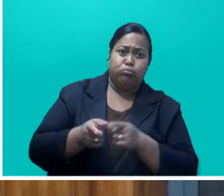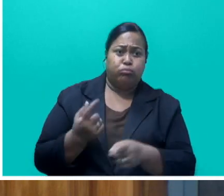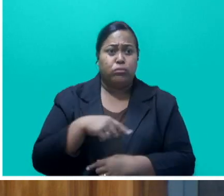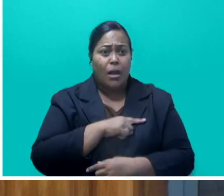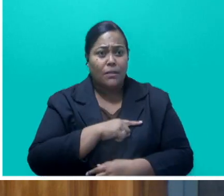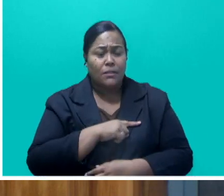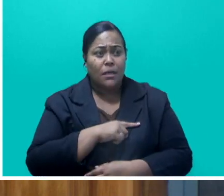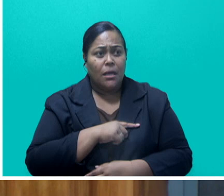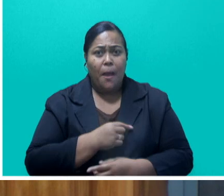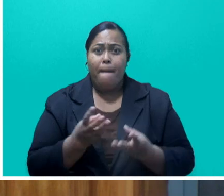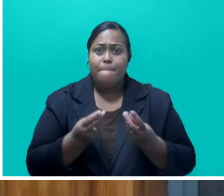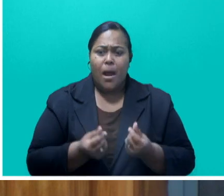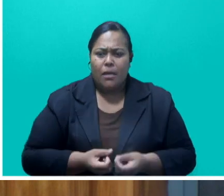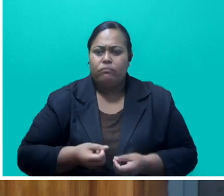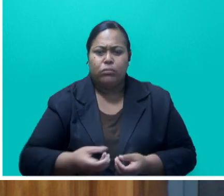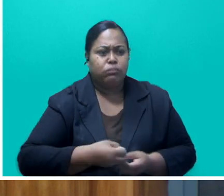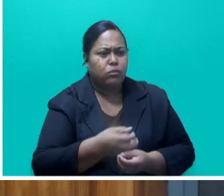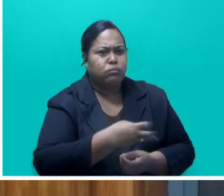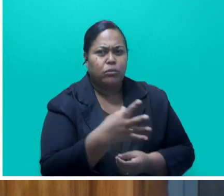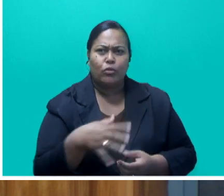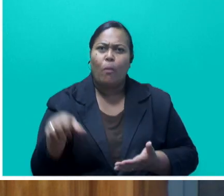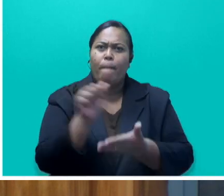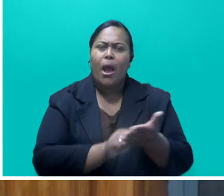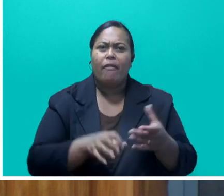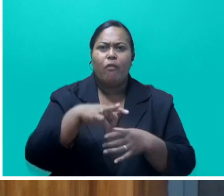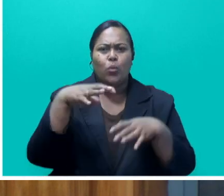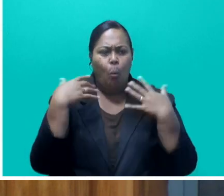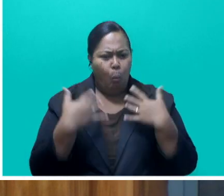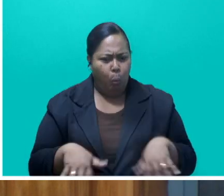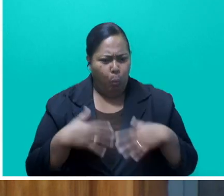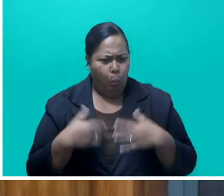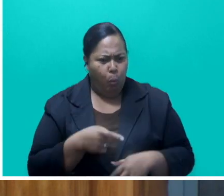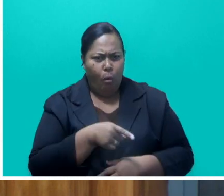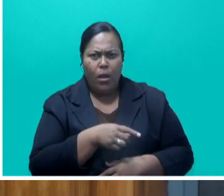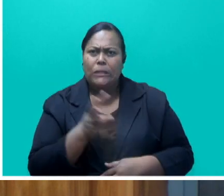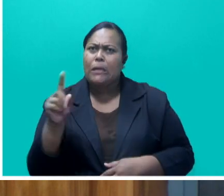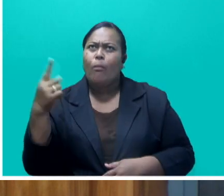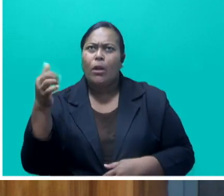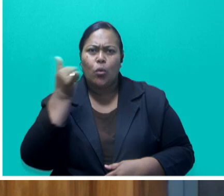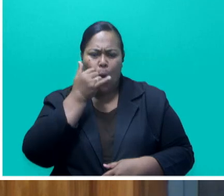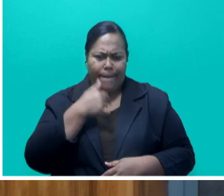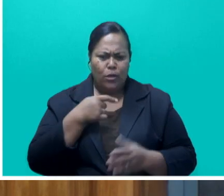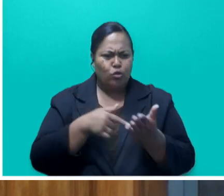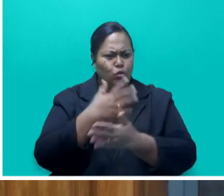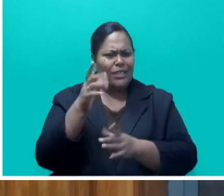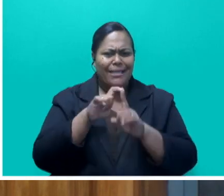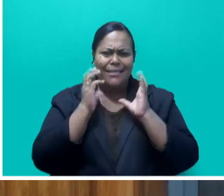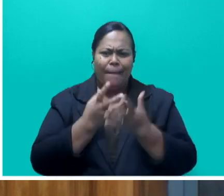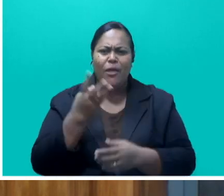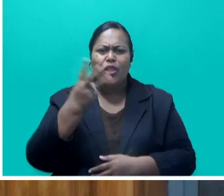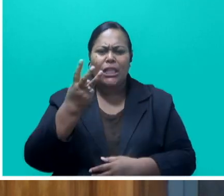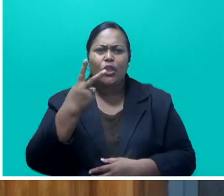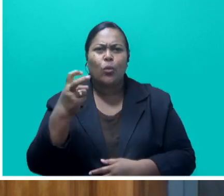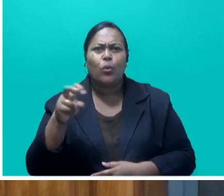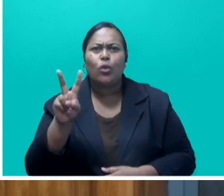was poured around by the Fiji First government to buy the votes was unbelievable. Someone called me on Tuesday 13th, December 22,